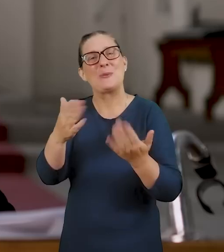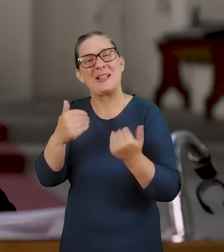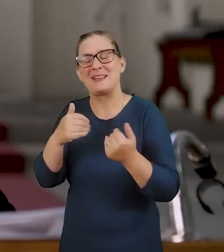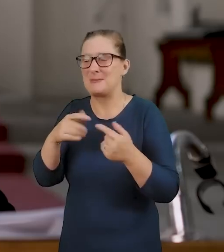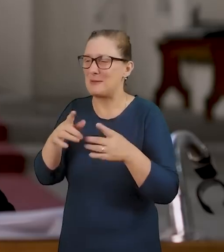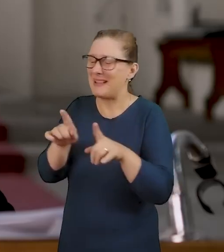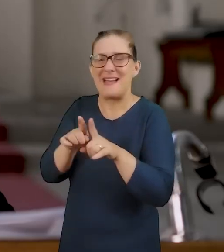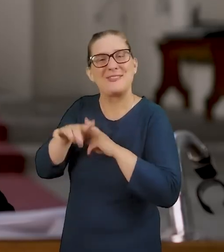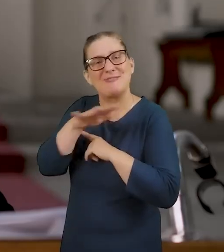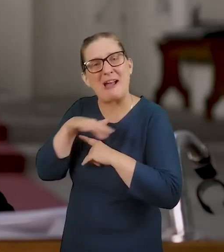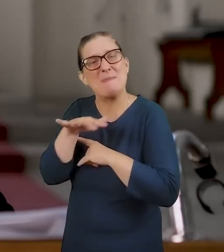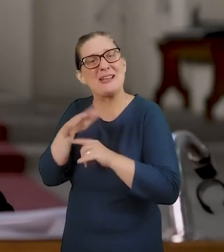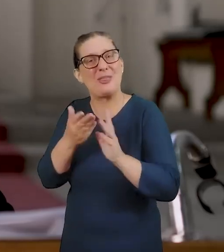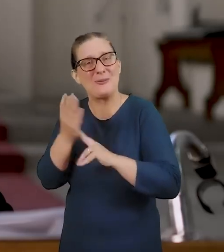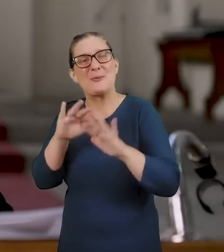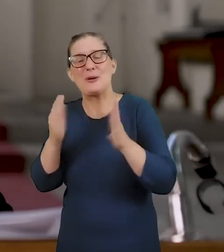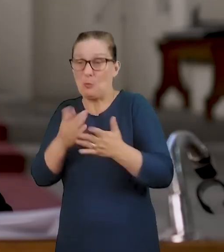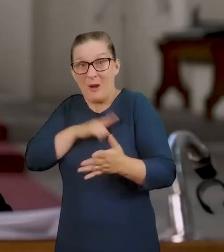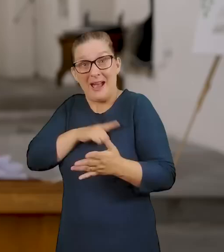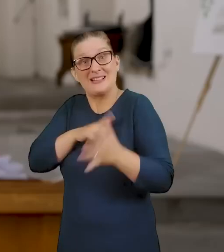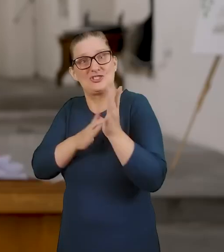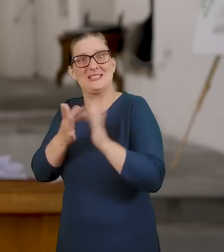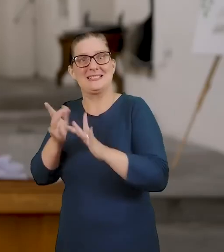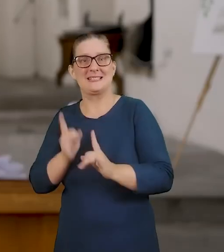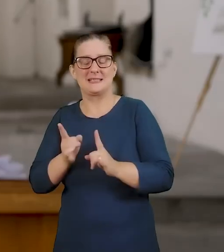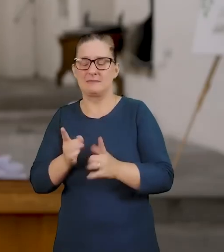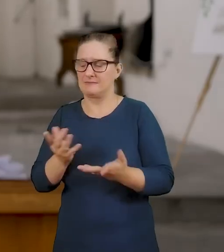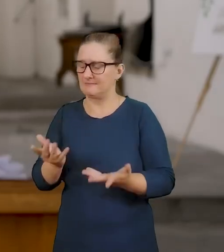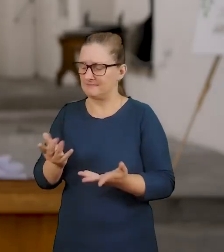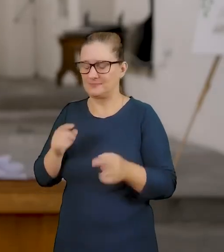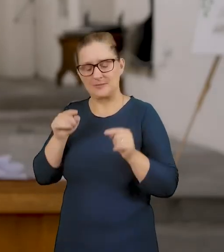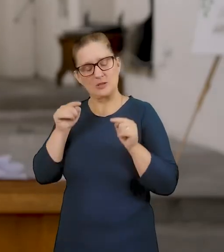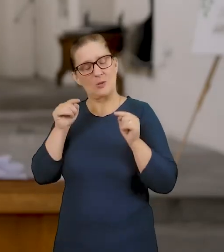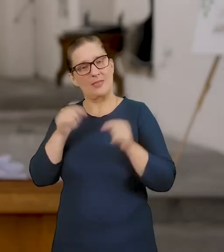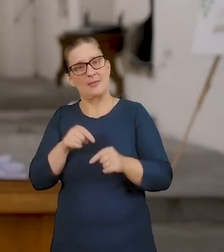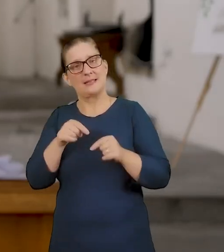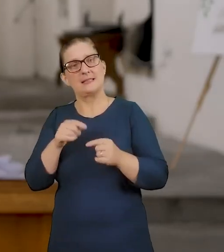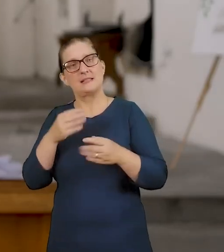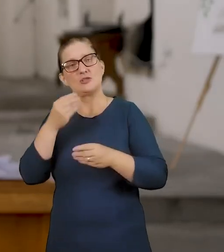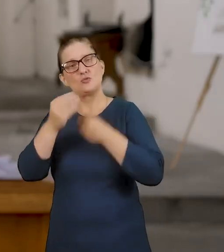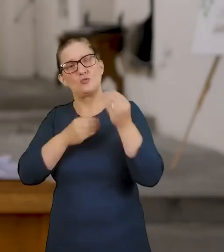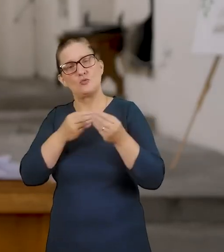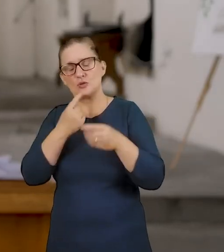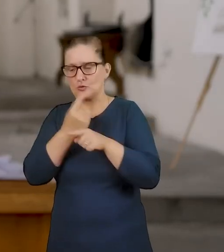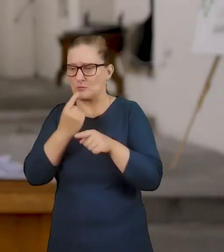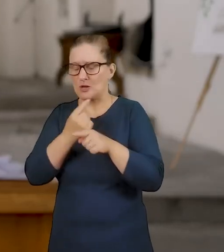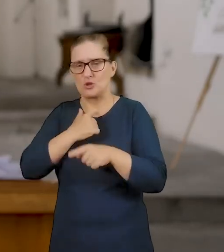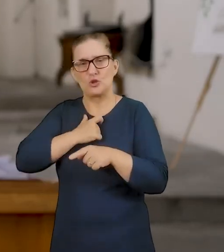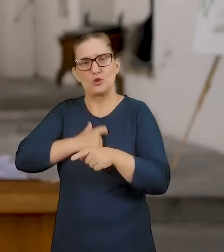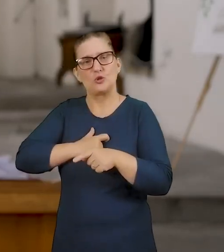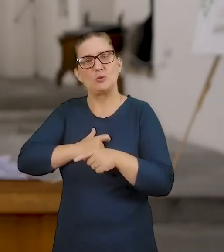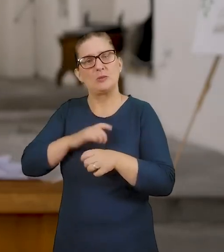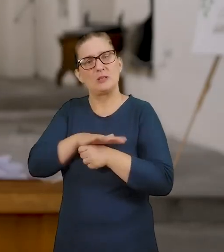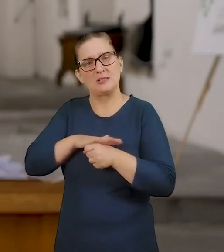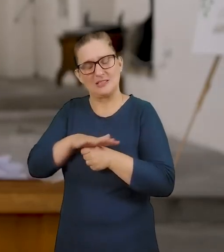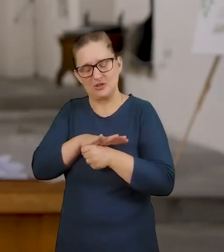family all around the world because of Jesus. So what does this story then tell us about the human condition and